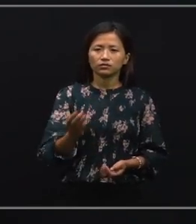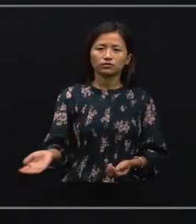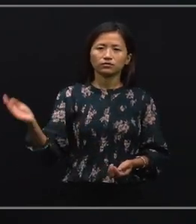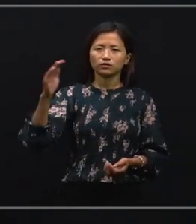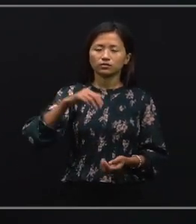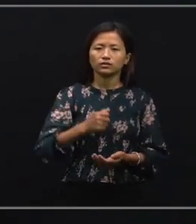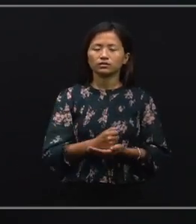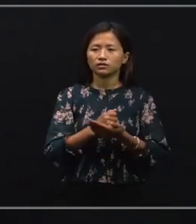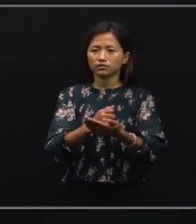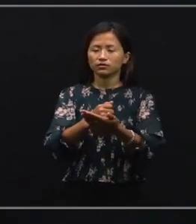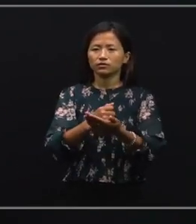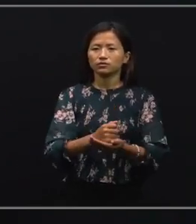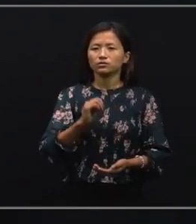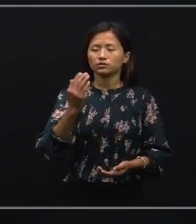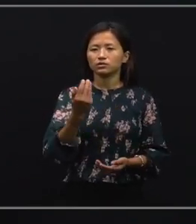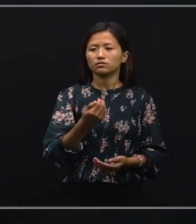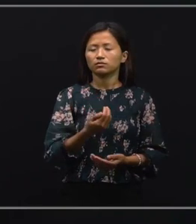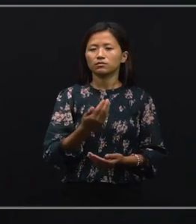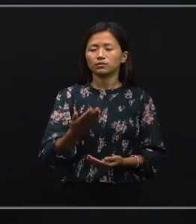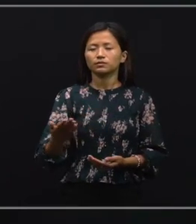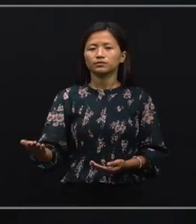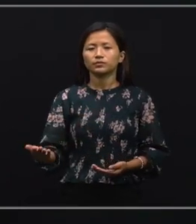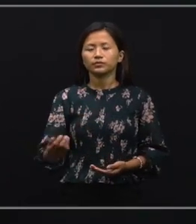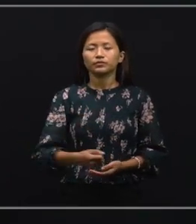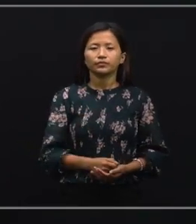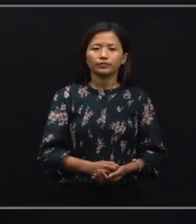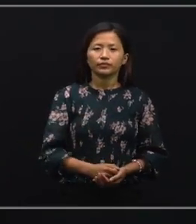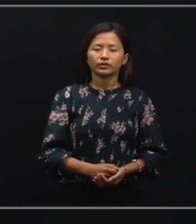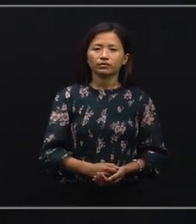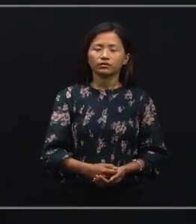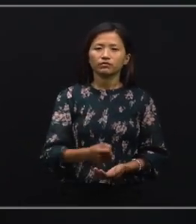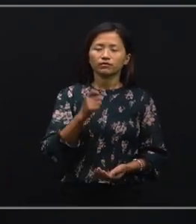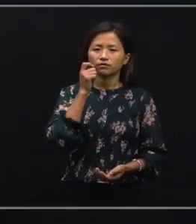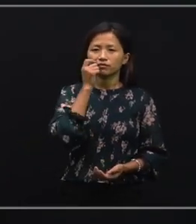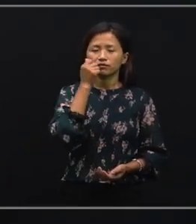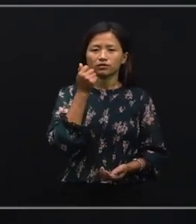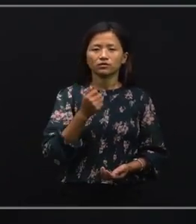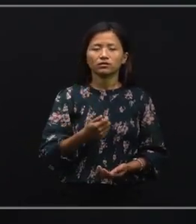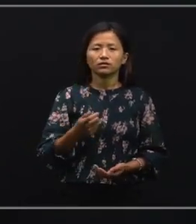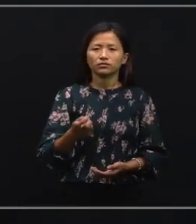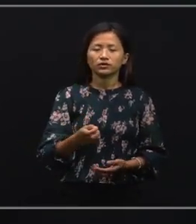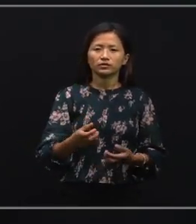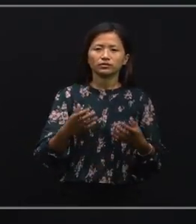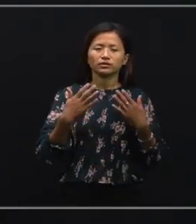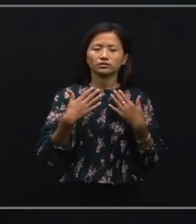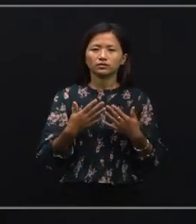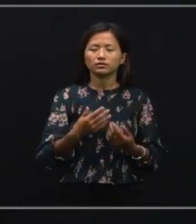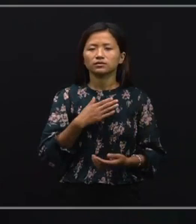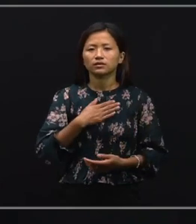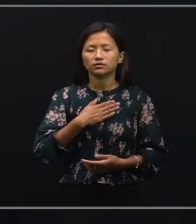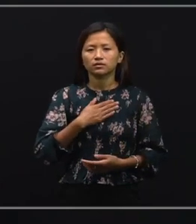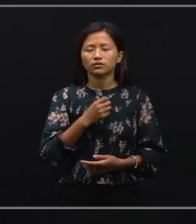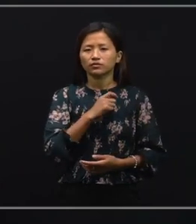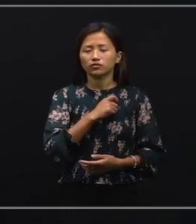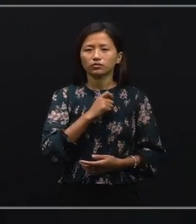somebody, but no one could step in. The father stood there, regretting of what he had done, of what he had